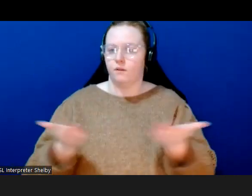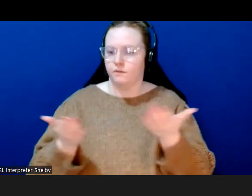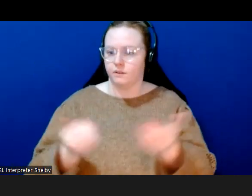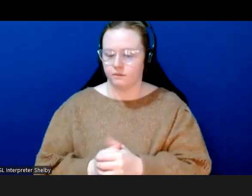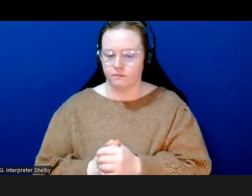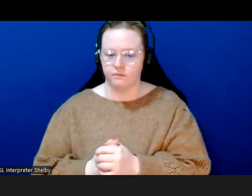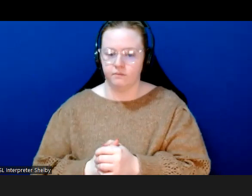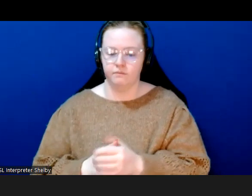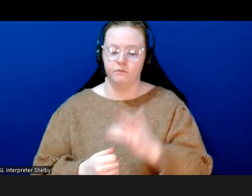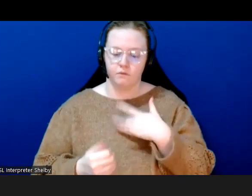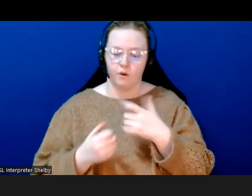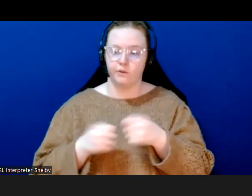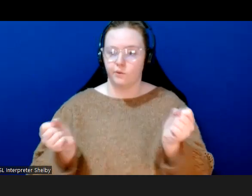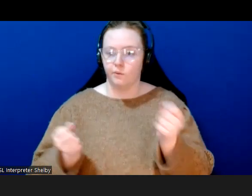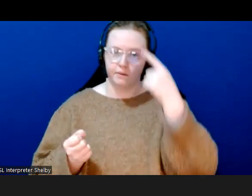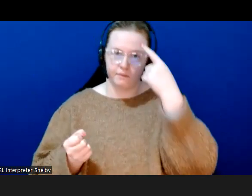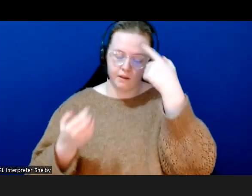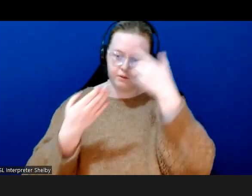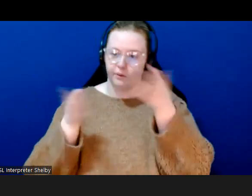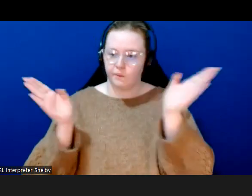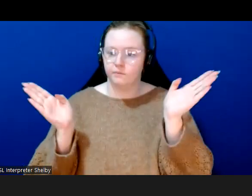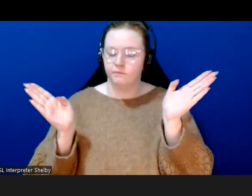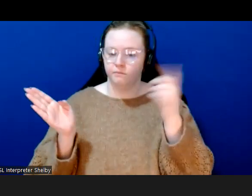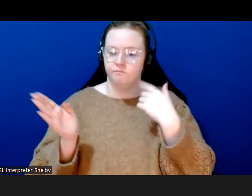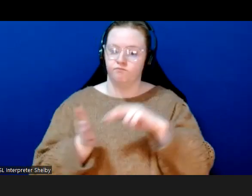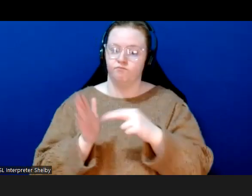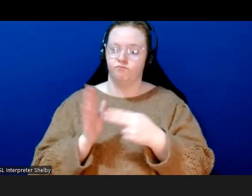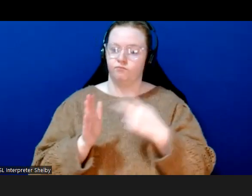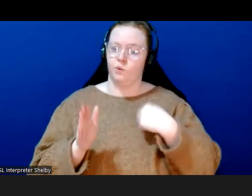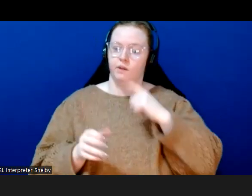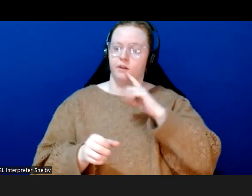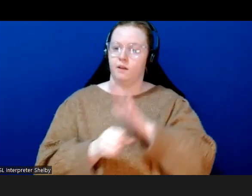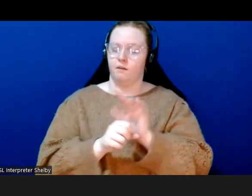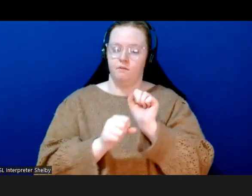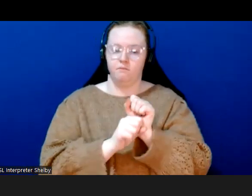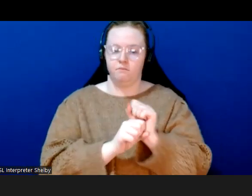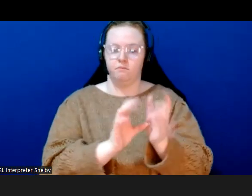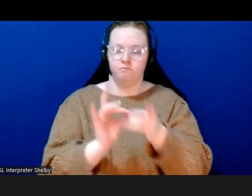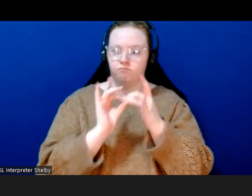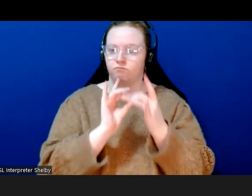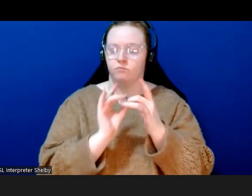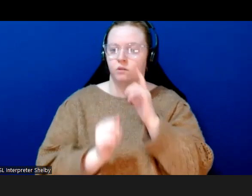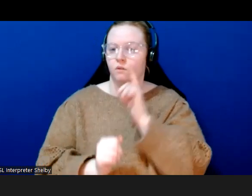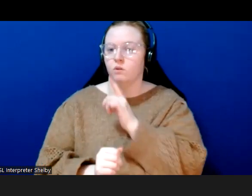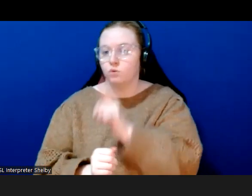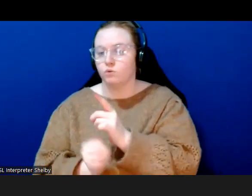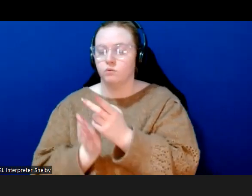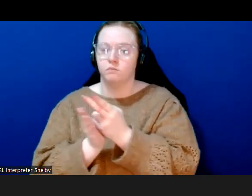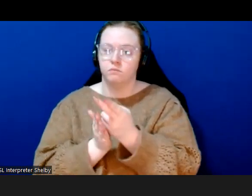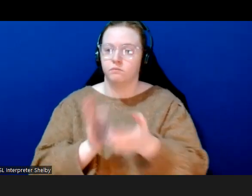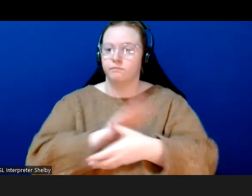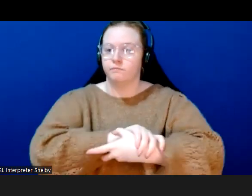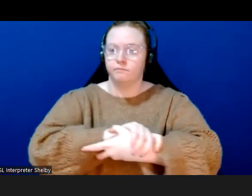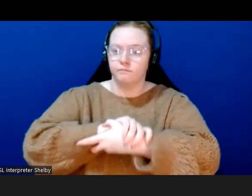our hearts and minds to the past, we commit ourselves to working in a spirit of truth and reconciliation to make